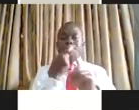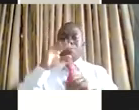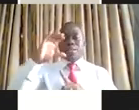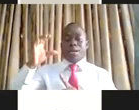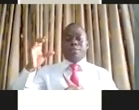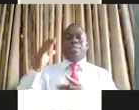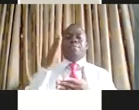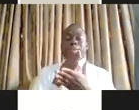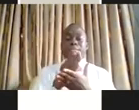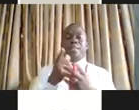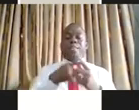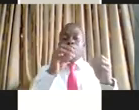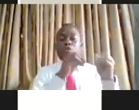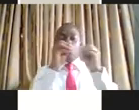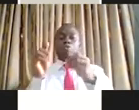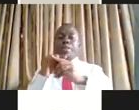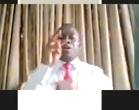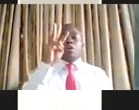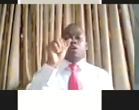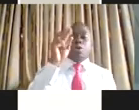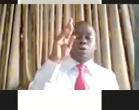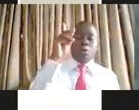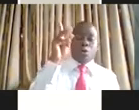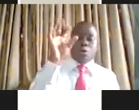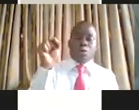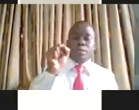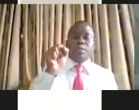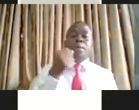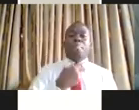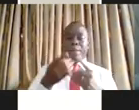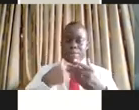to the wards. My big problem with this is that the